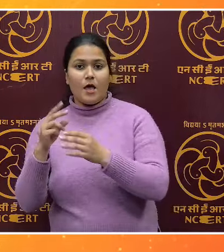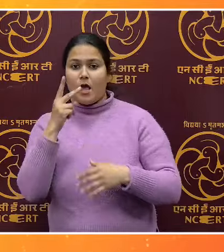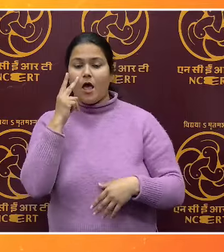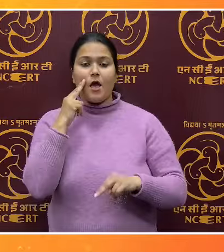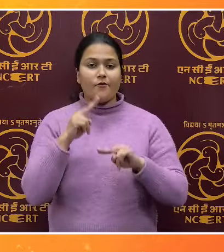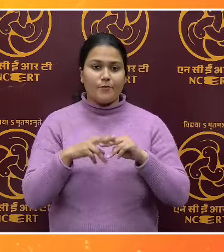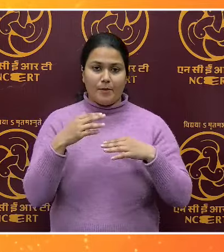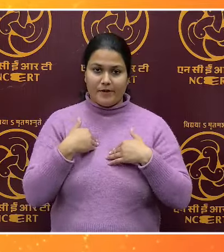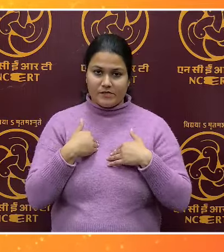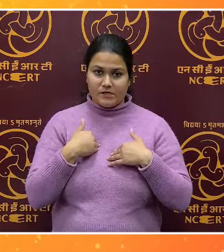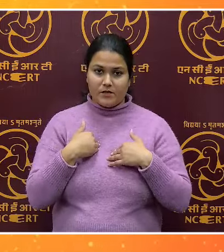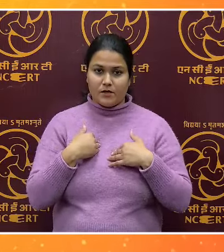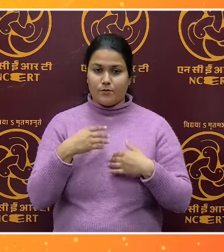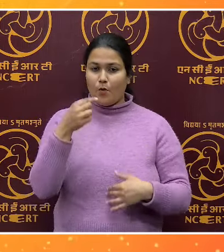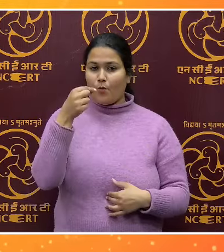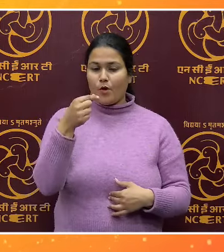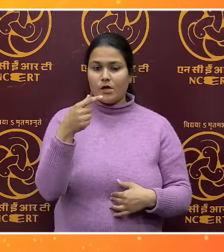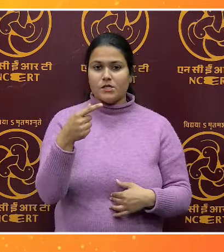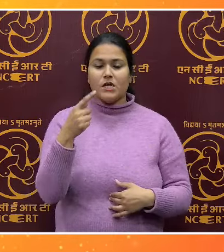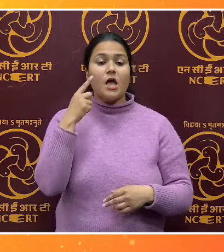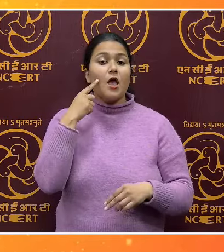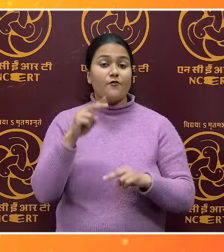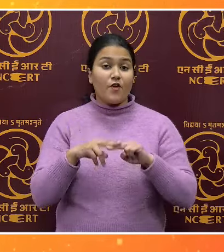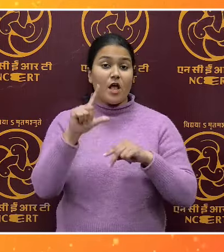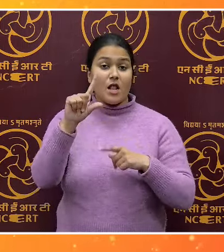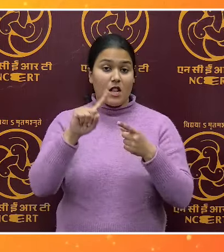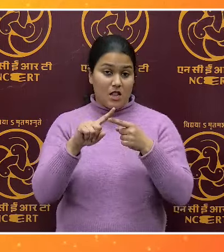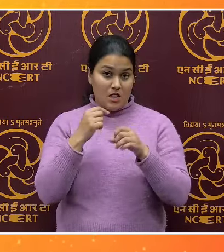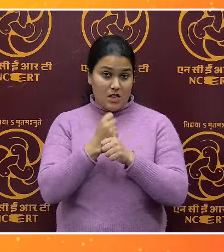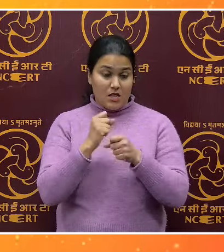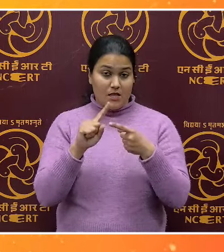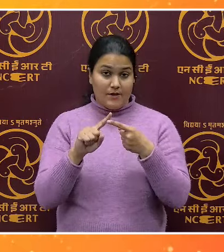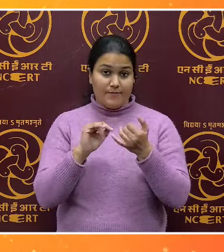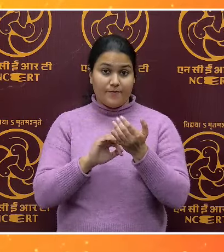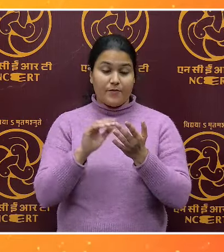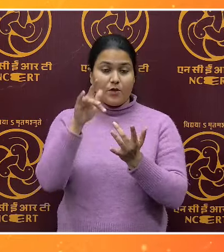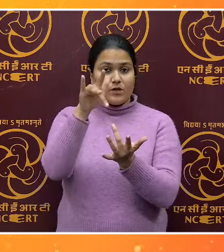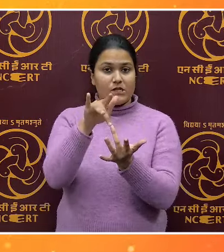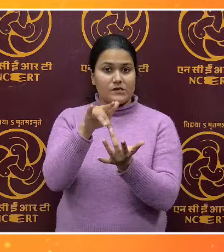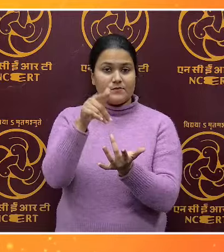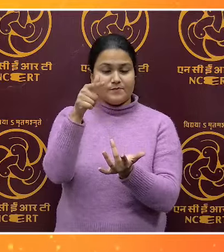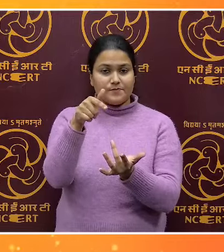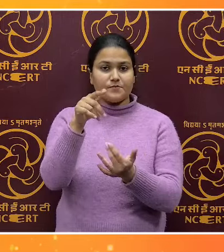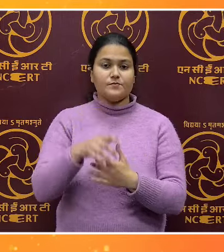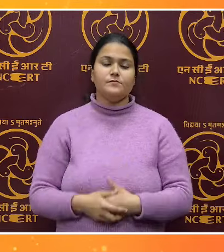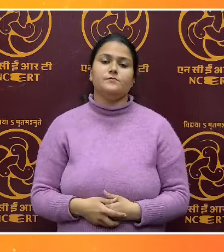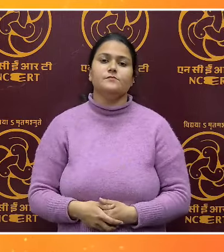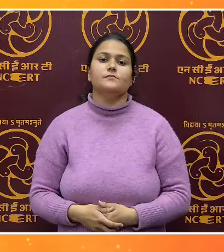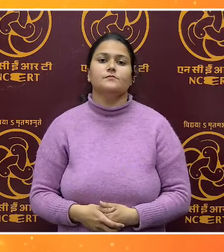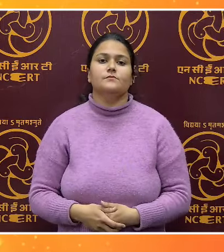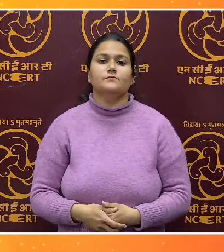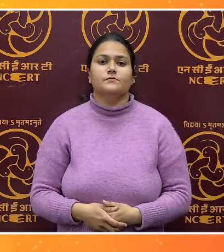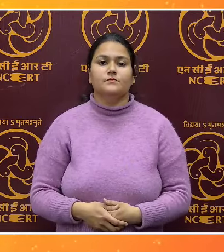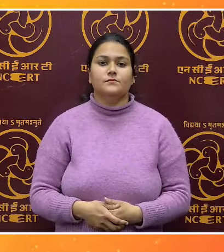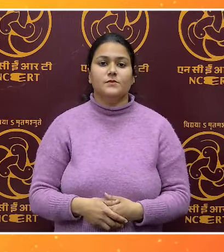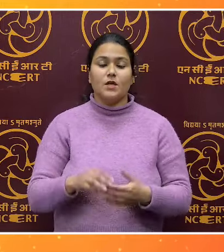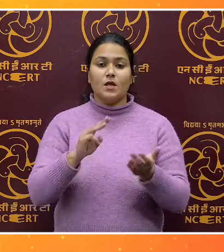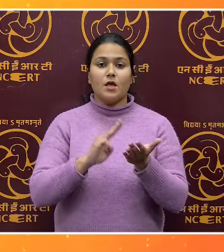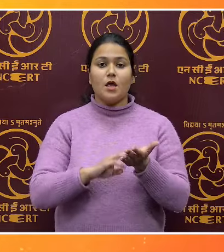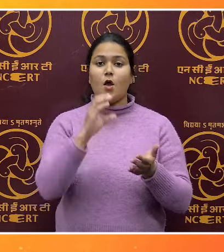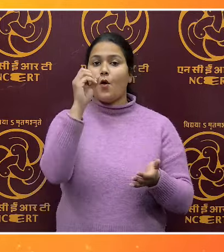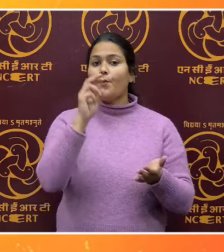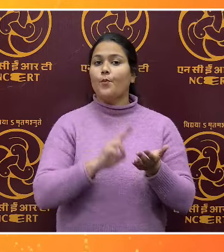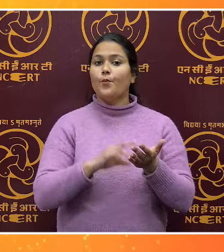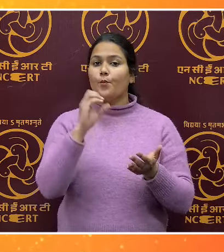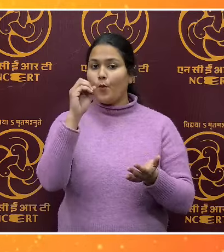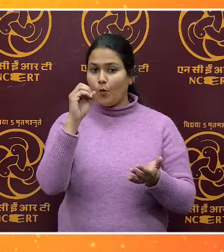one, if it is acting as a ligand and this one is the central metal. So, this is monodentate ligand having